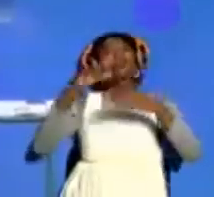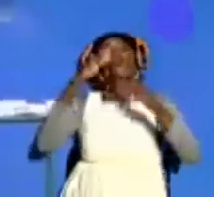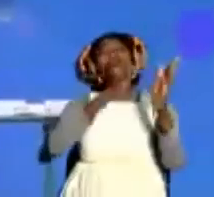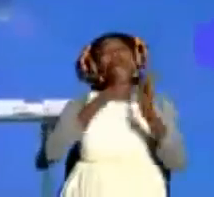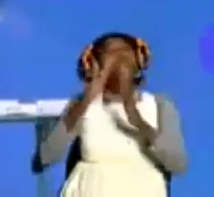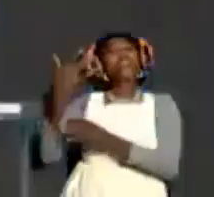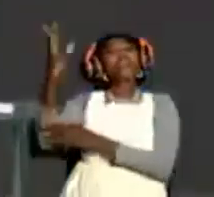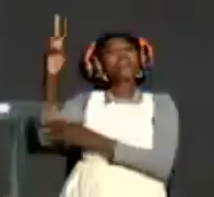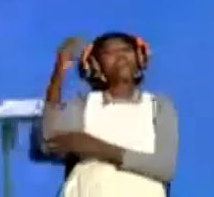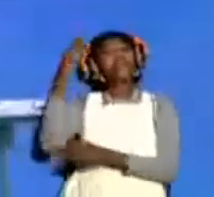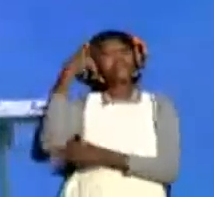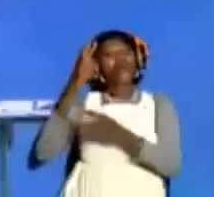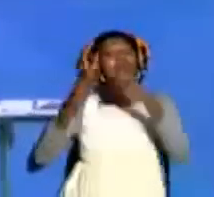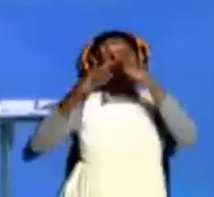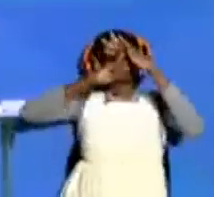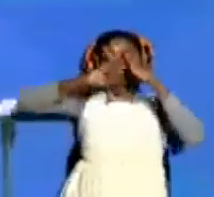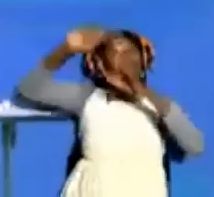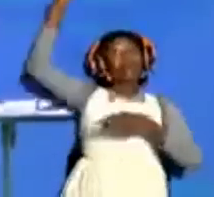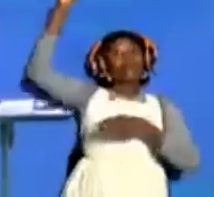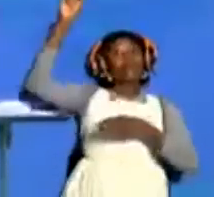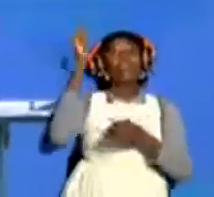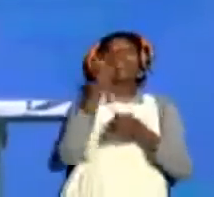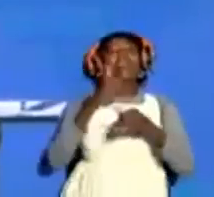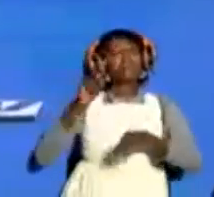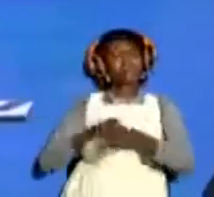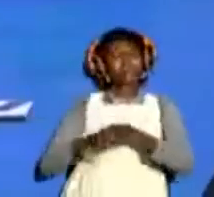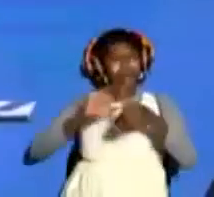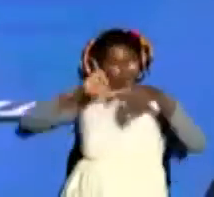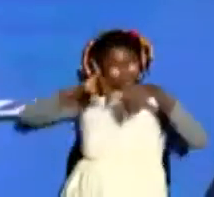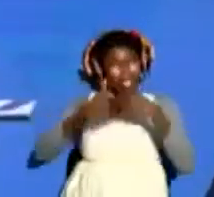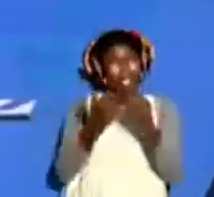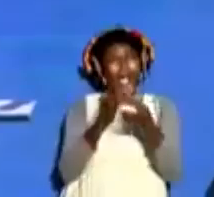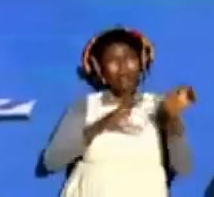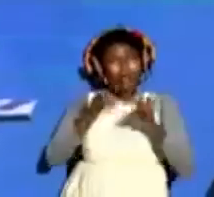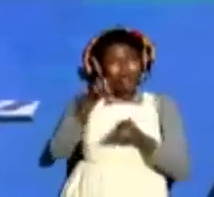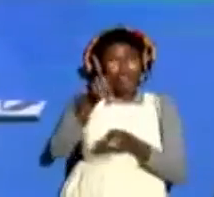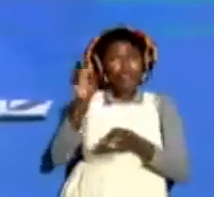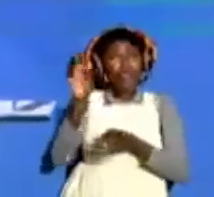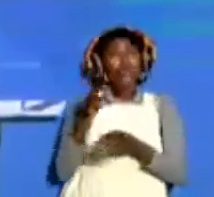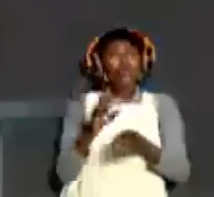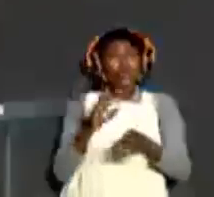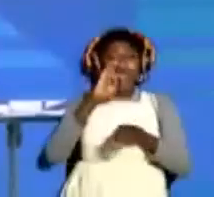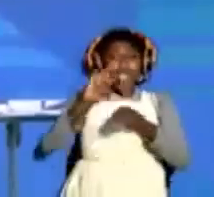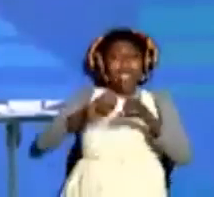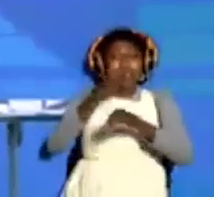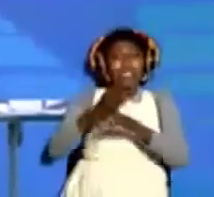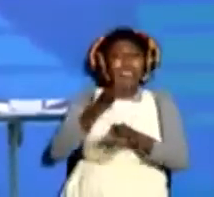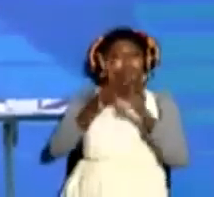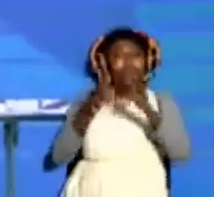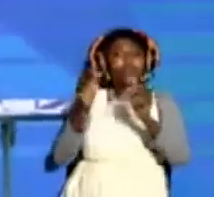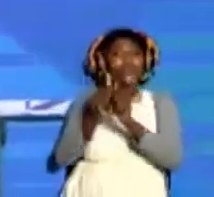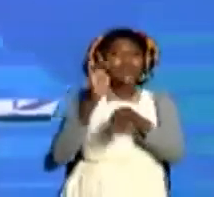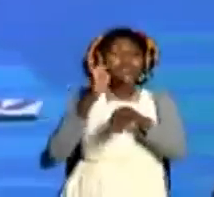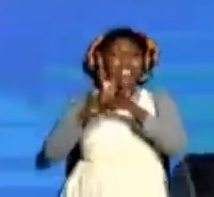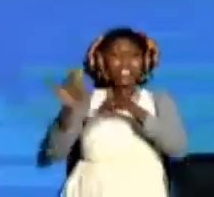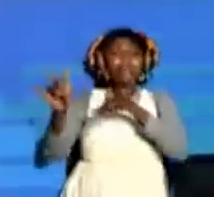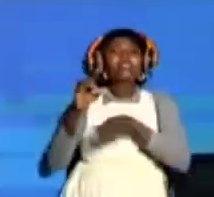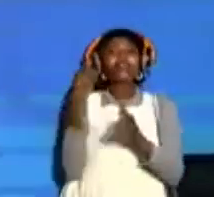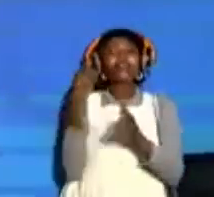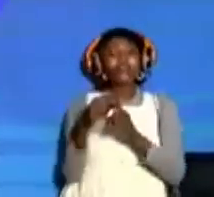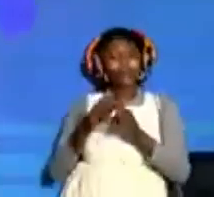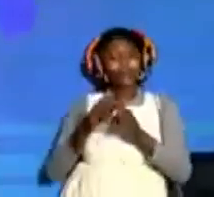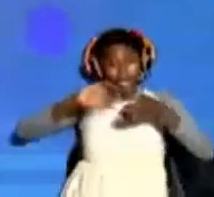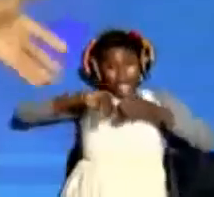could happen anytime. How do you engage people with empty words? How do